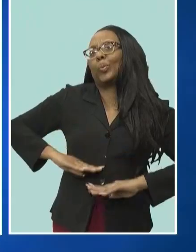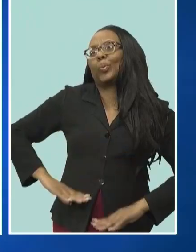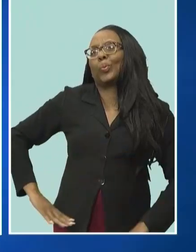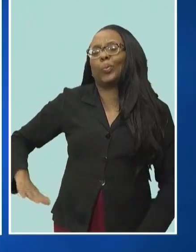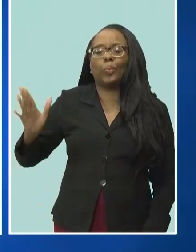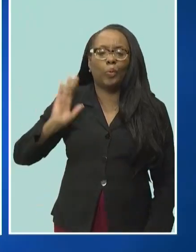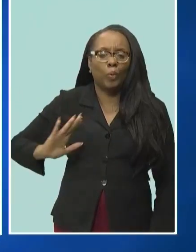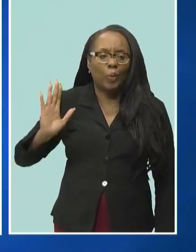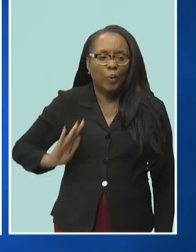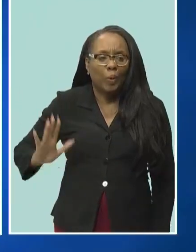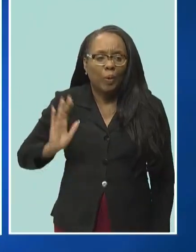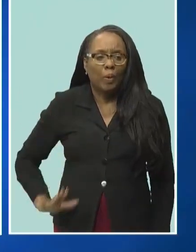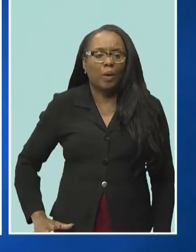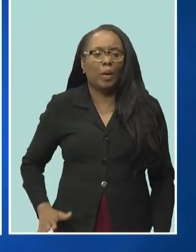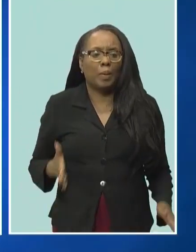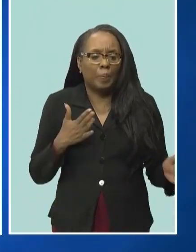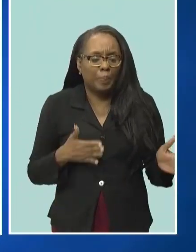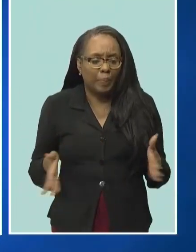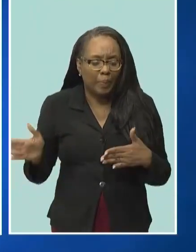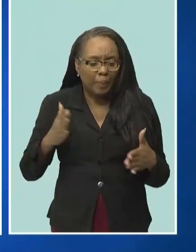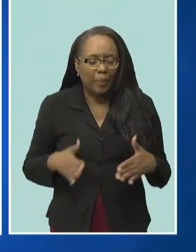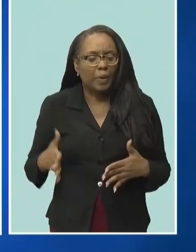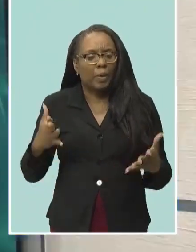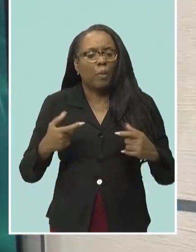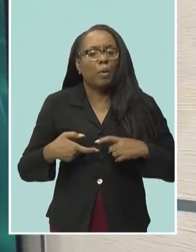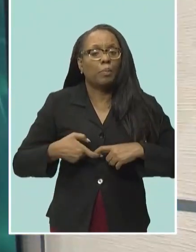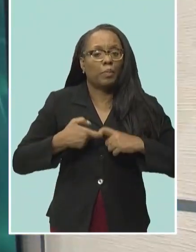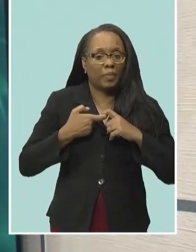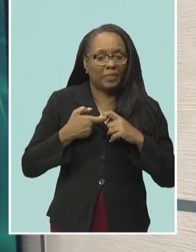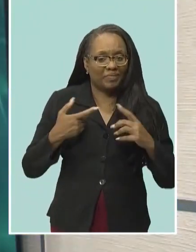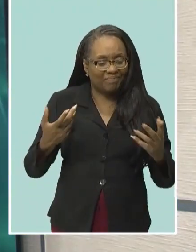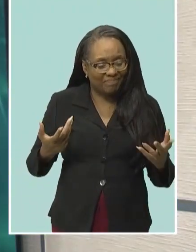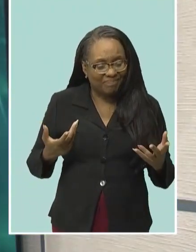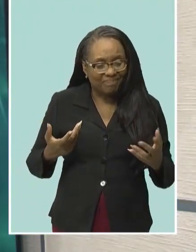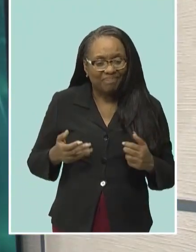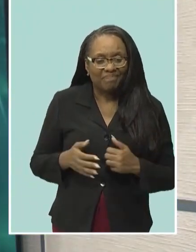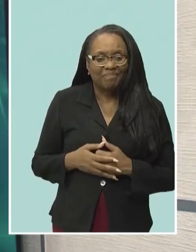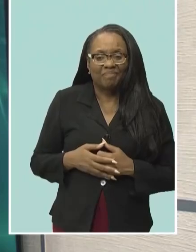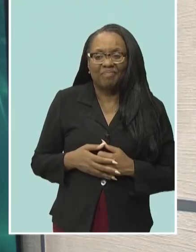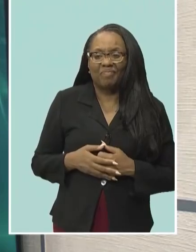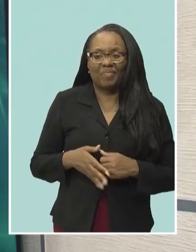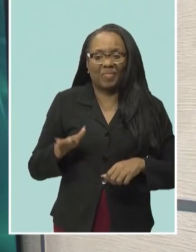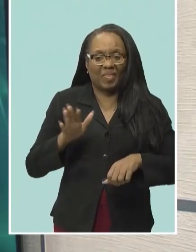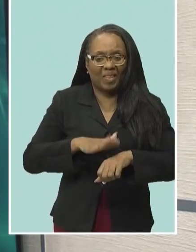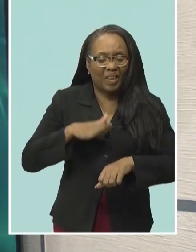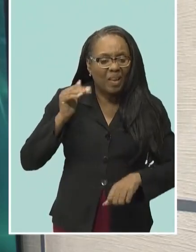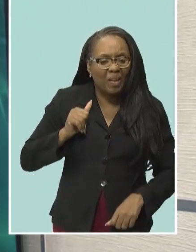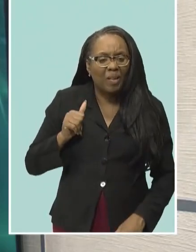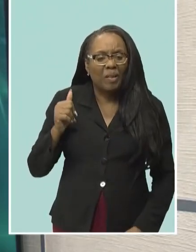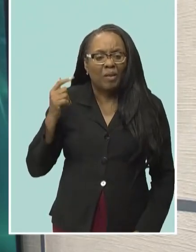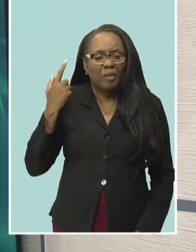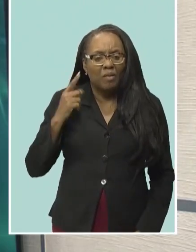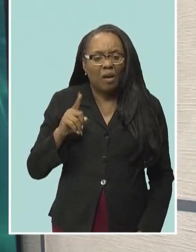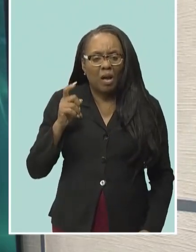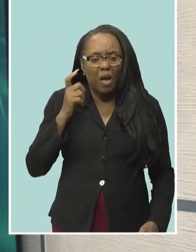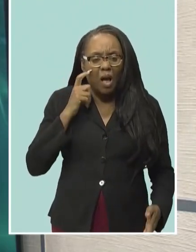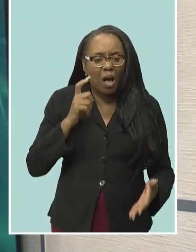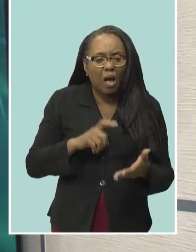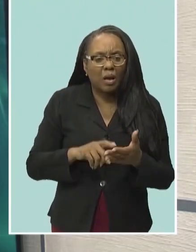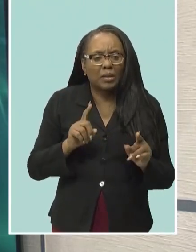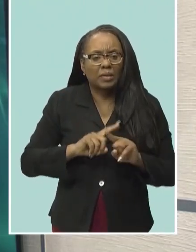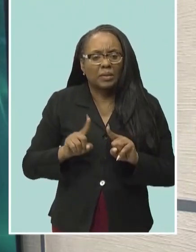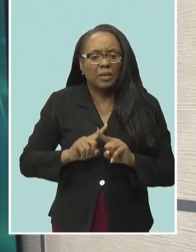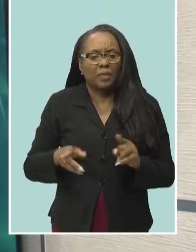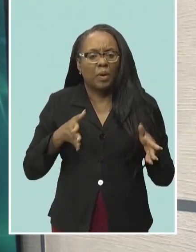had all this preparation and you just need to take a break. A call is being issued for discoveries of compounds and innovations